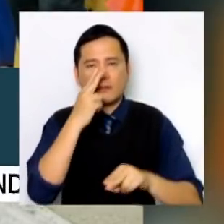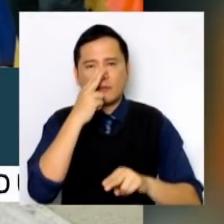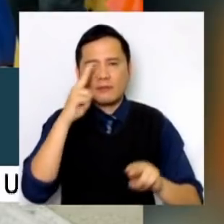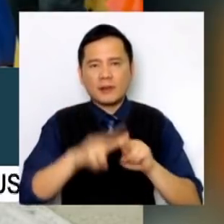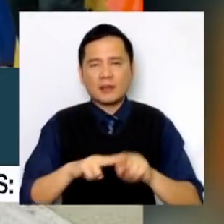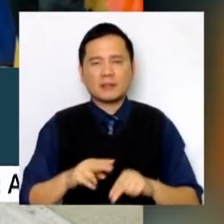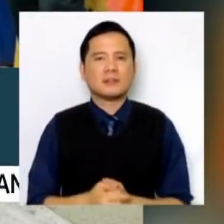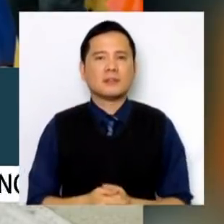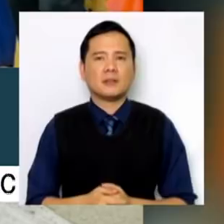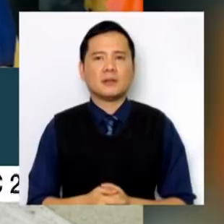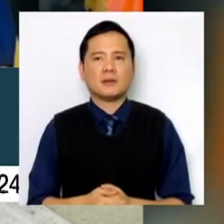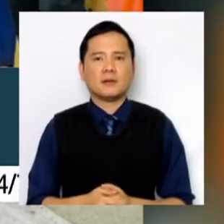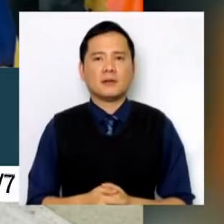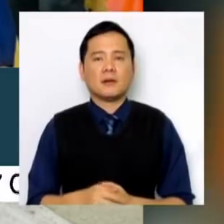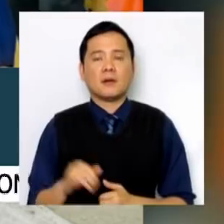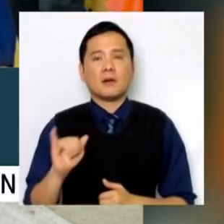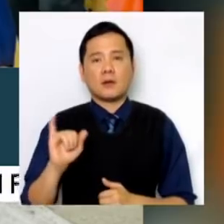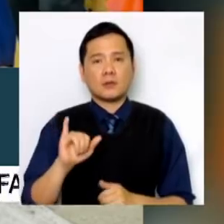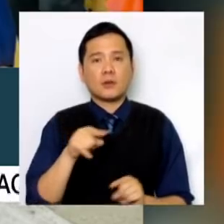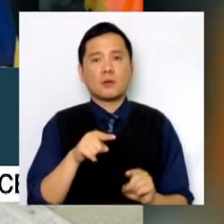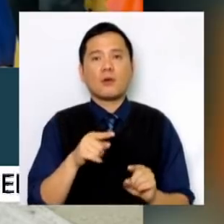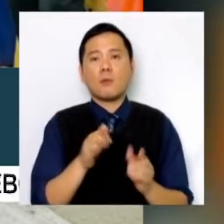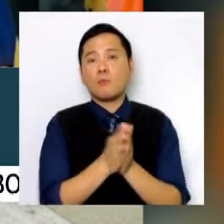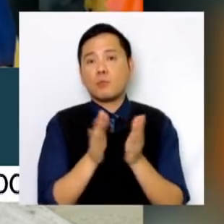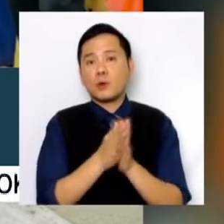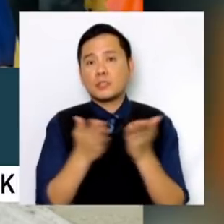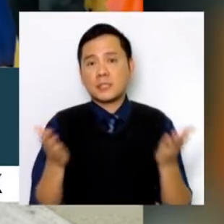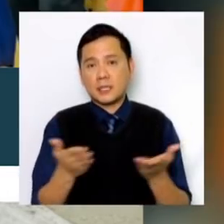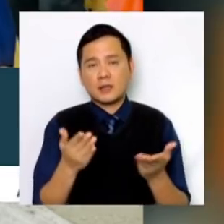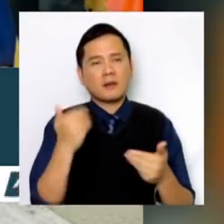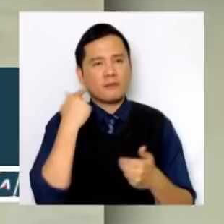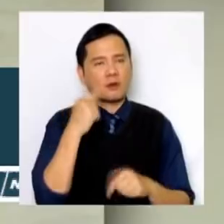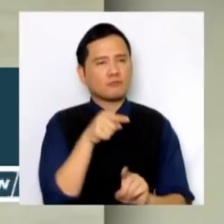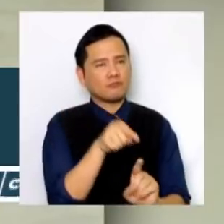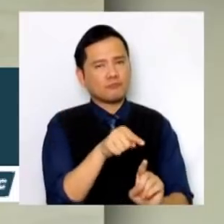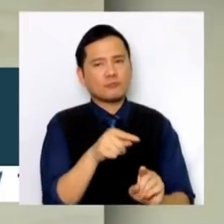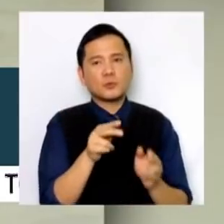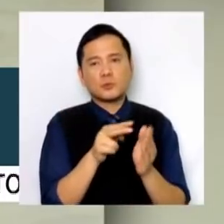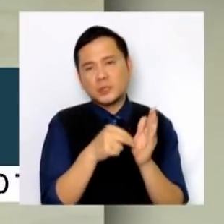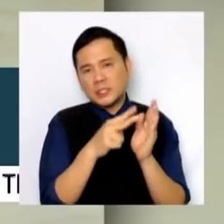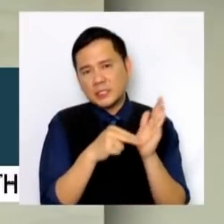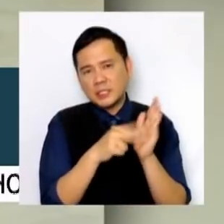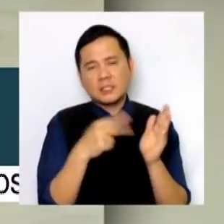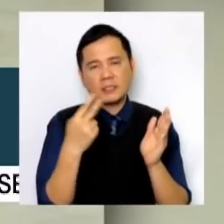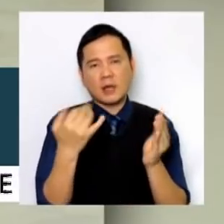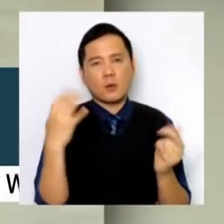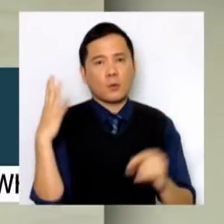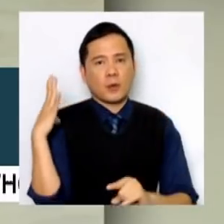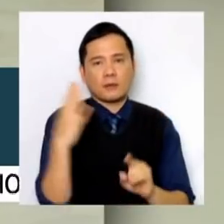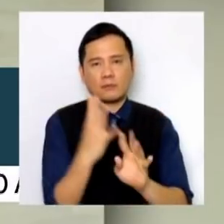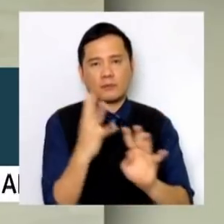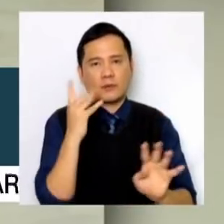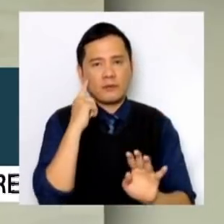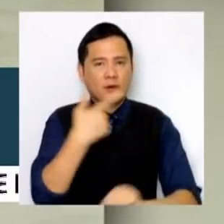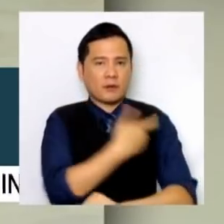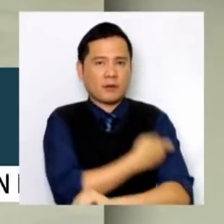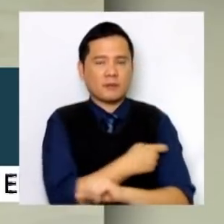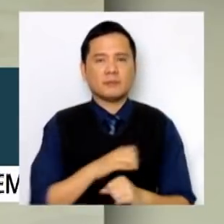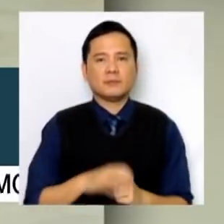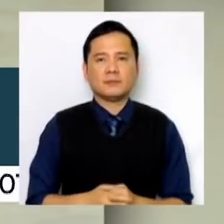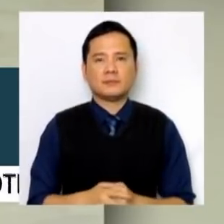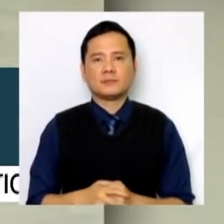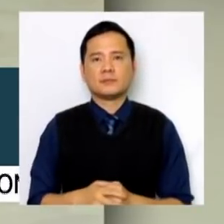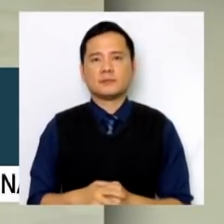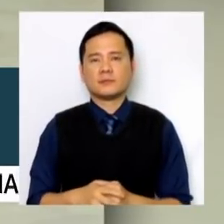also provided to keep children busy while waiting for their turn to get vaccinated. According to Mayor Francis Zamora,